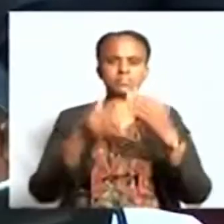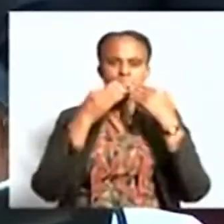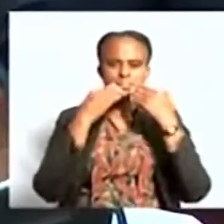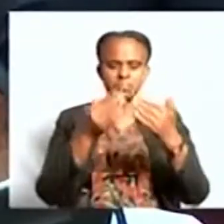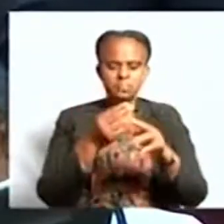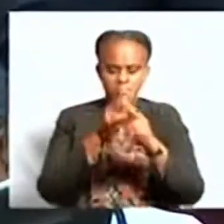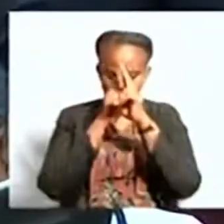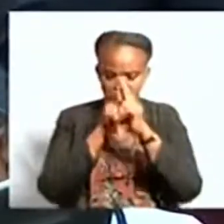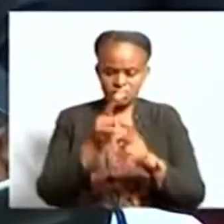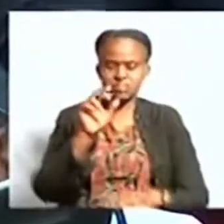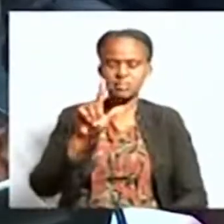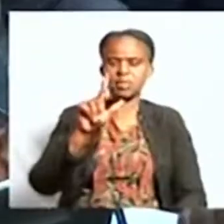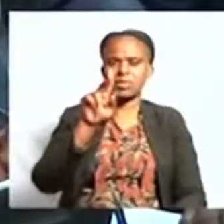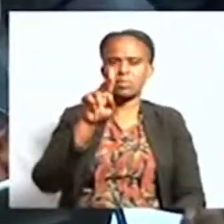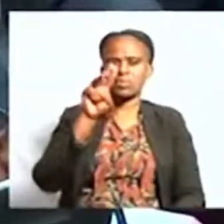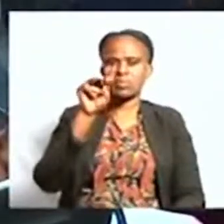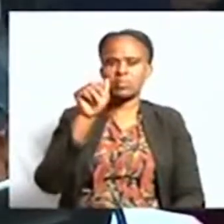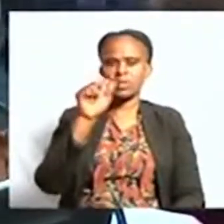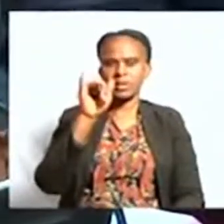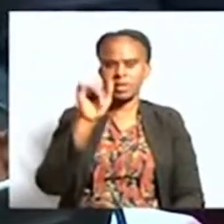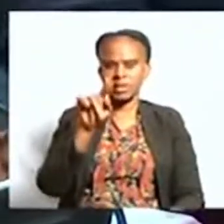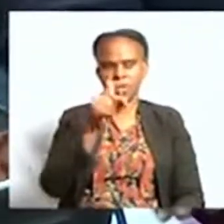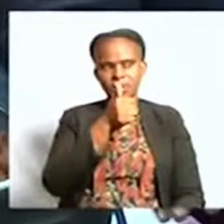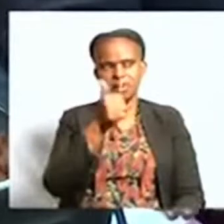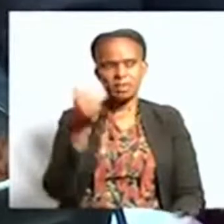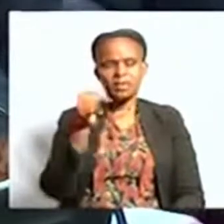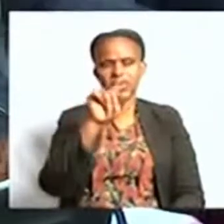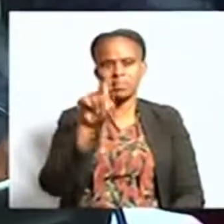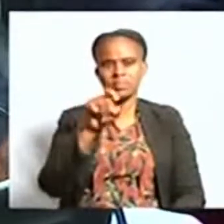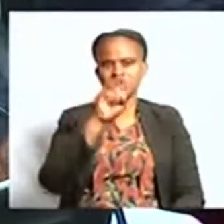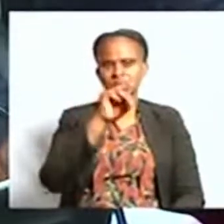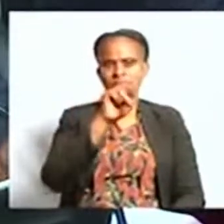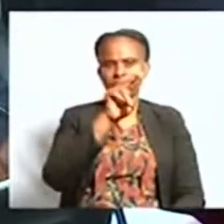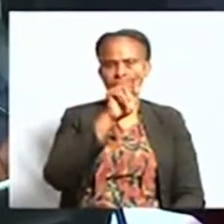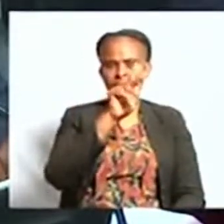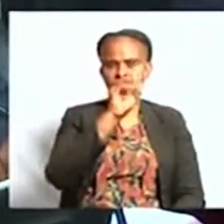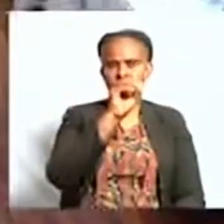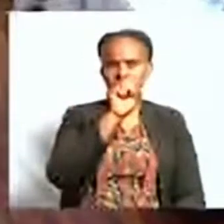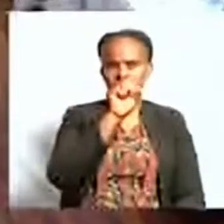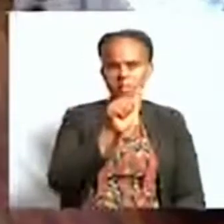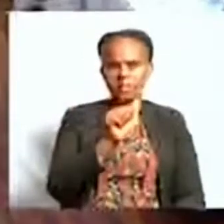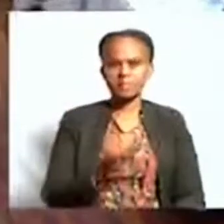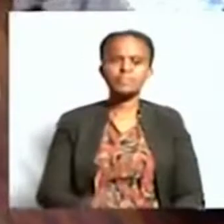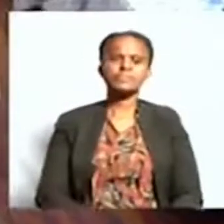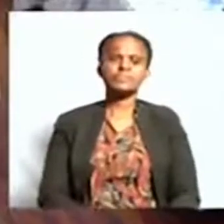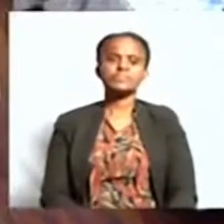Lumai. Any other question? Yes, Honorable Mkosa.